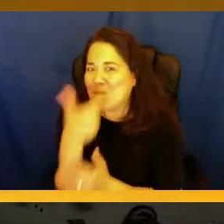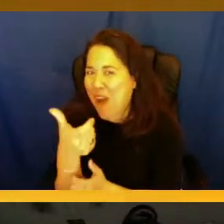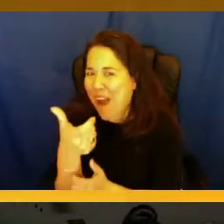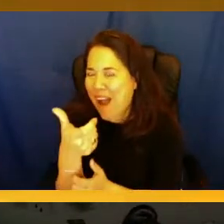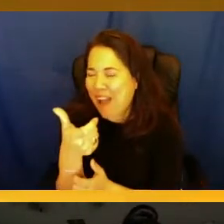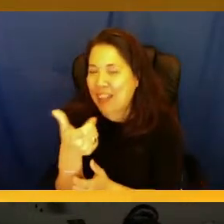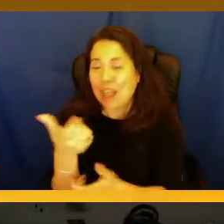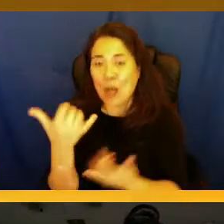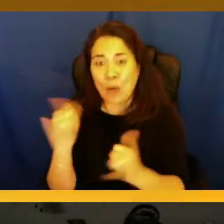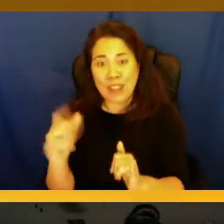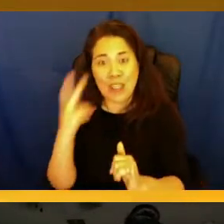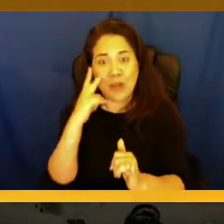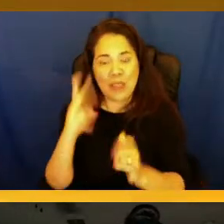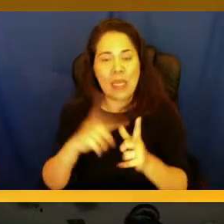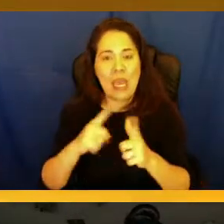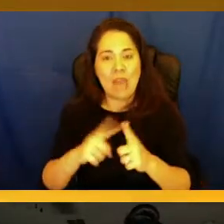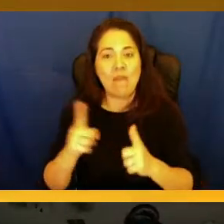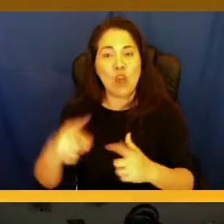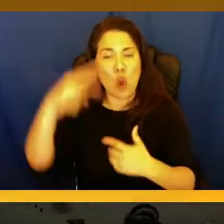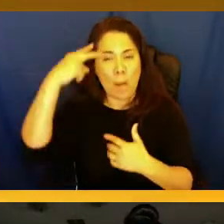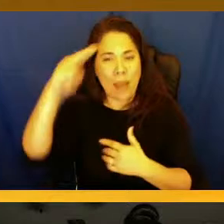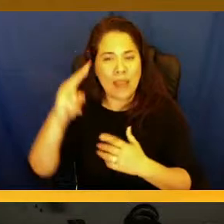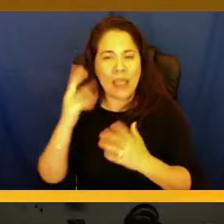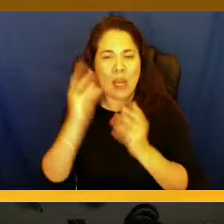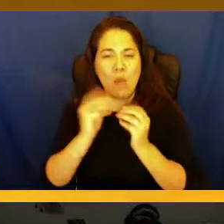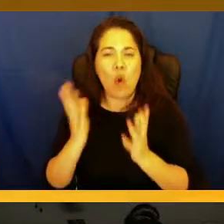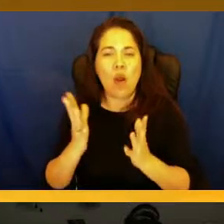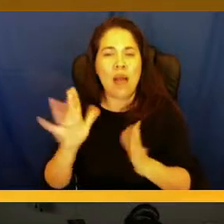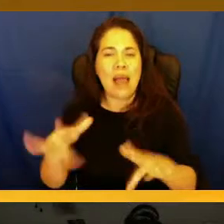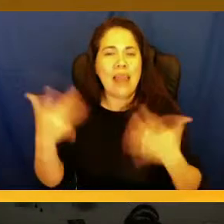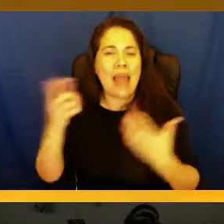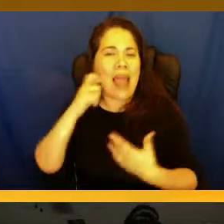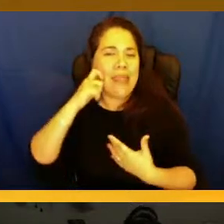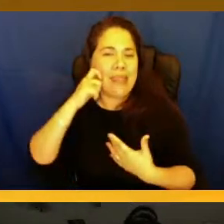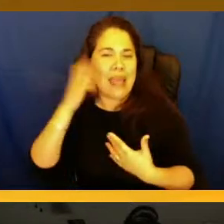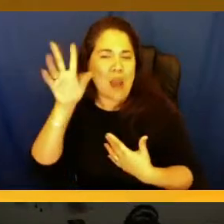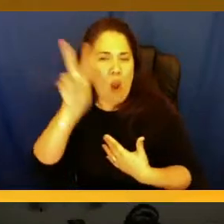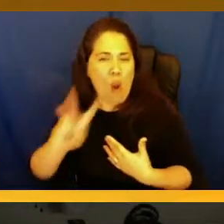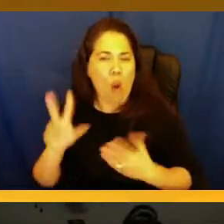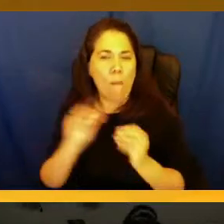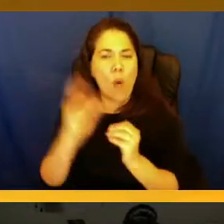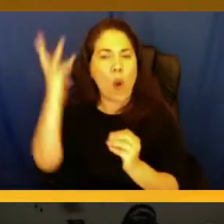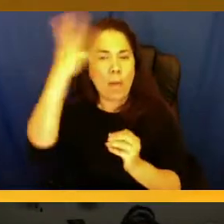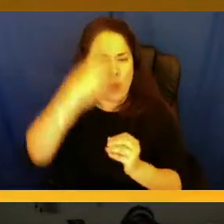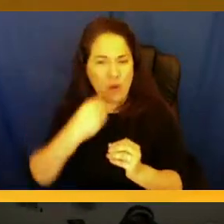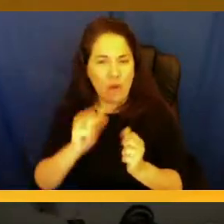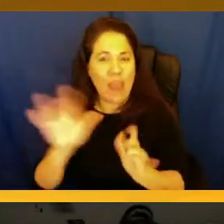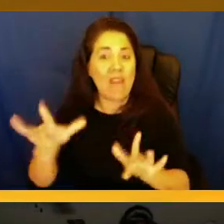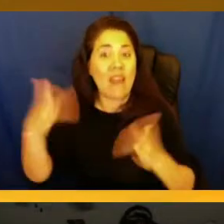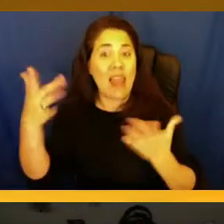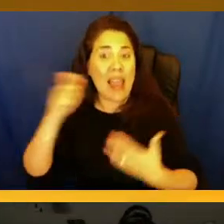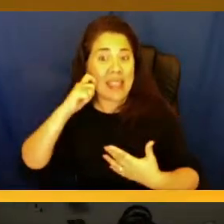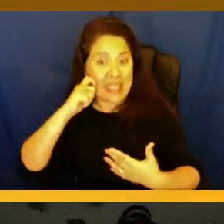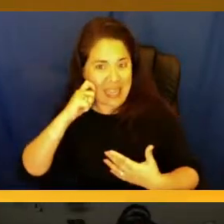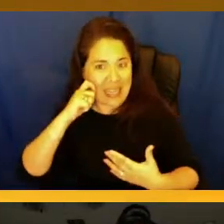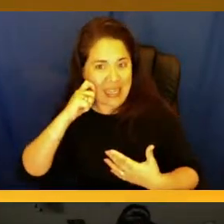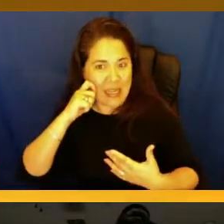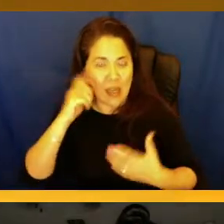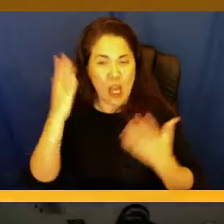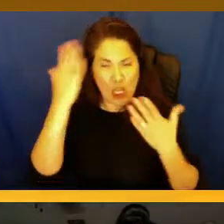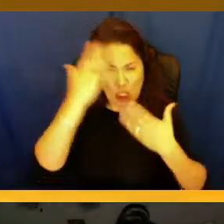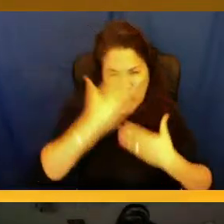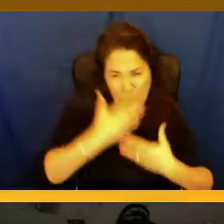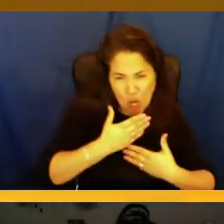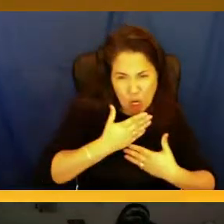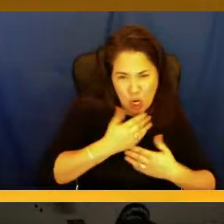that the lighter skinned individual based in the novelas is the patrones. Mm-hmm. The darker ones are